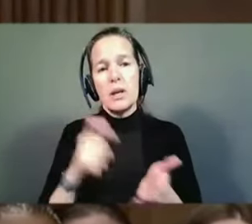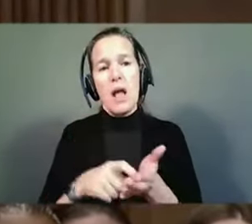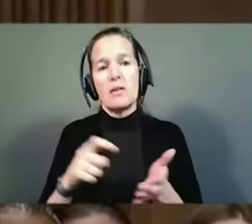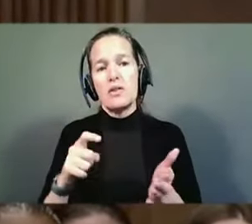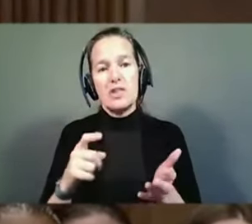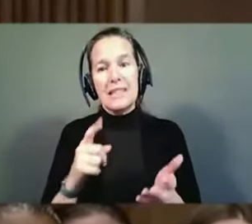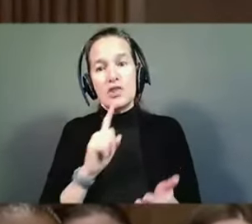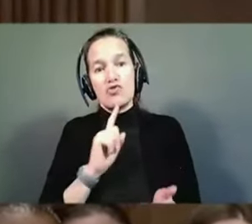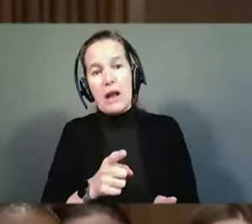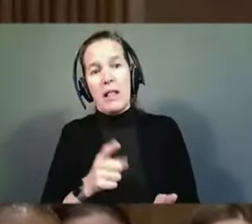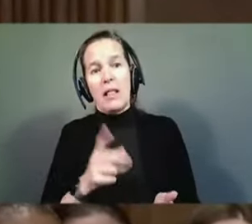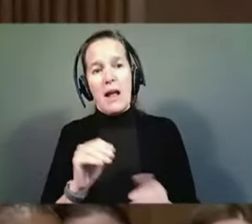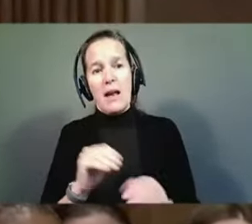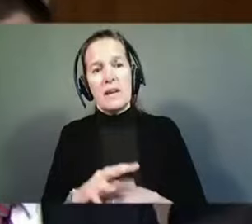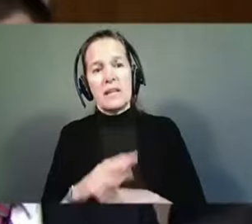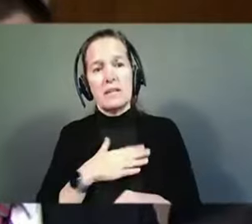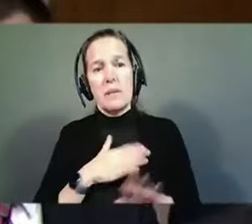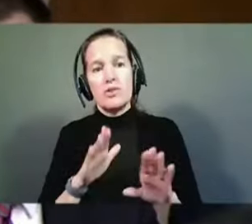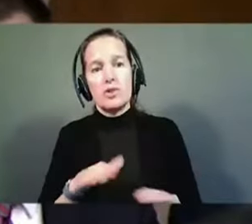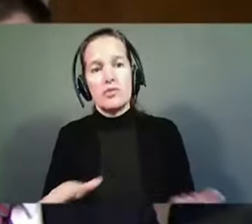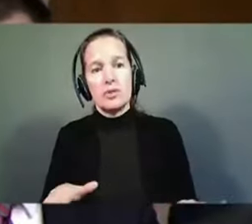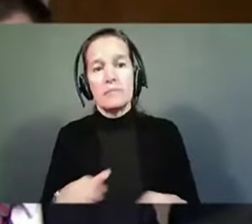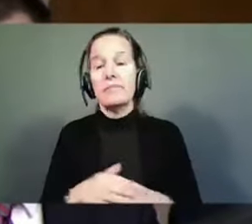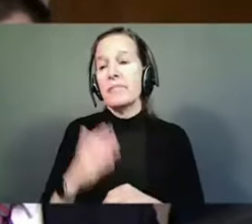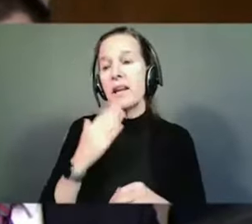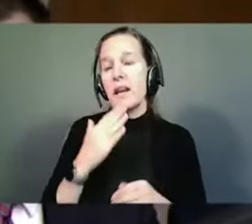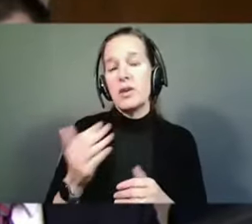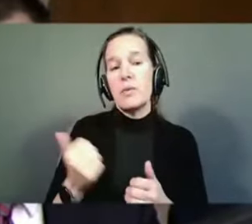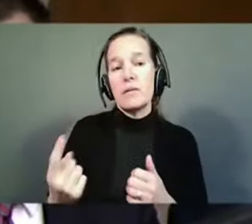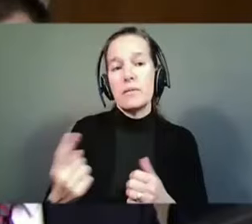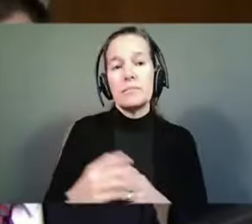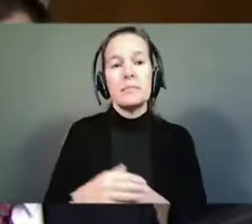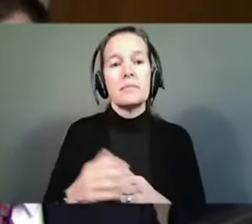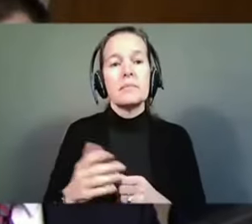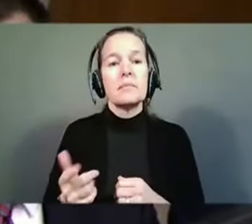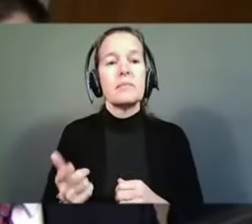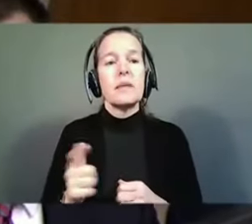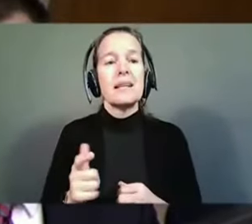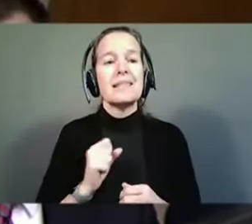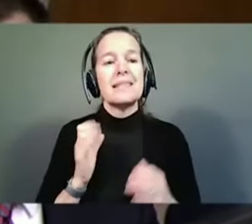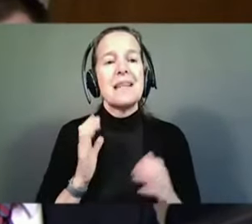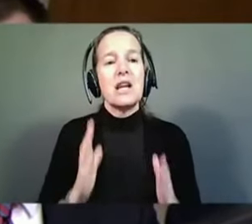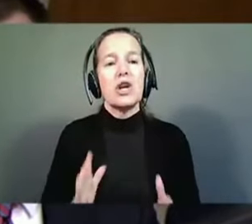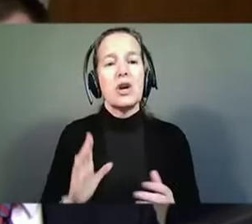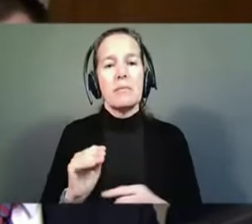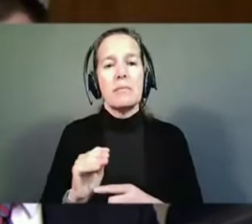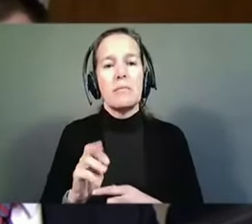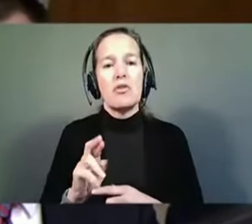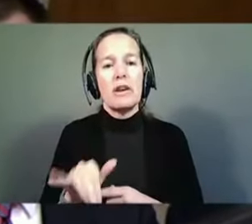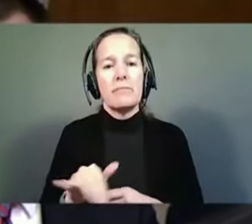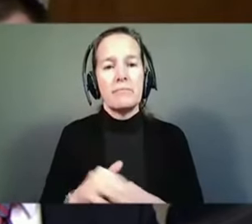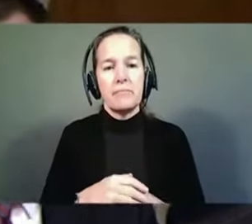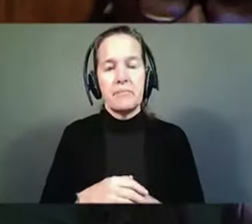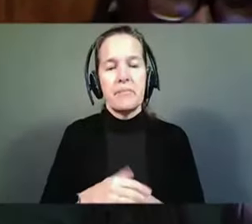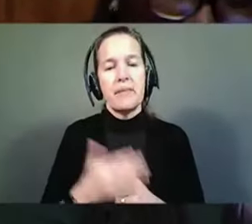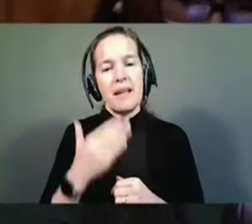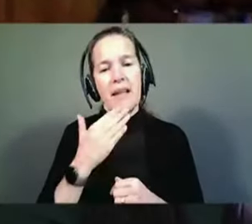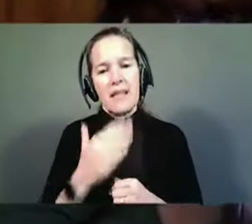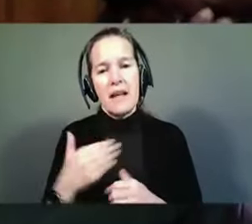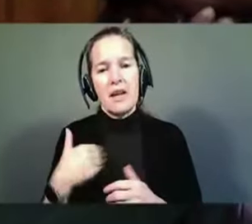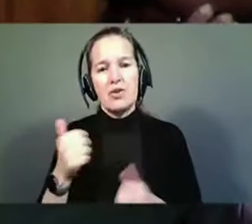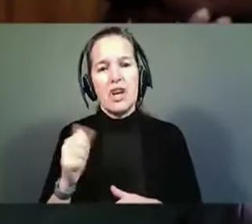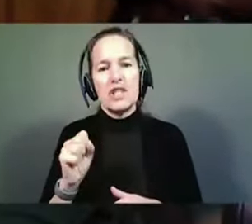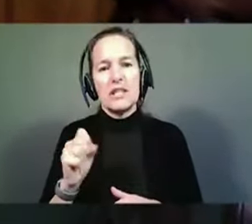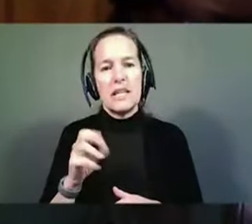it. Thank you. Thank you so much, everybody. Senator Murray. Well, thank you very much, Chair Sanders. I'm really glad we're having this really